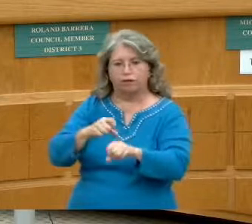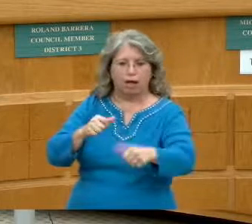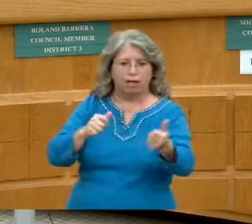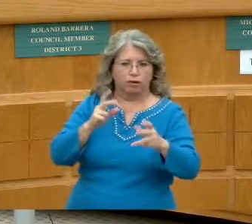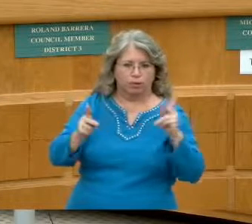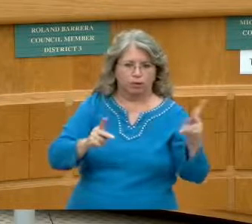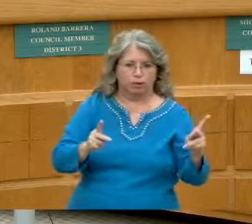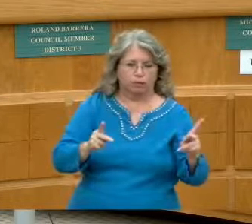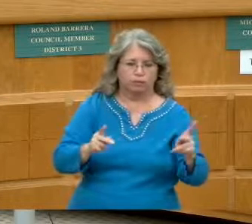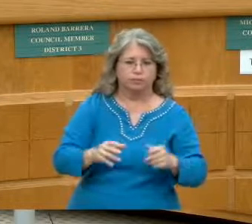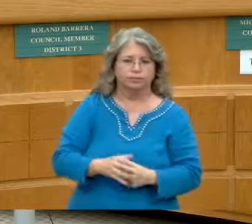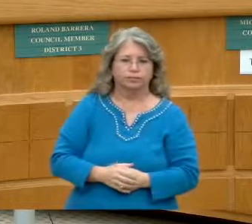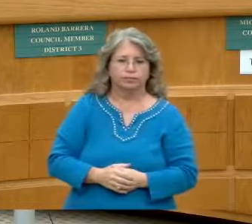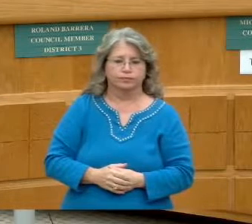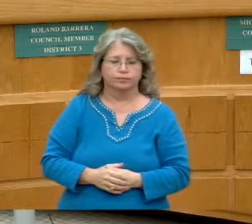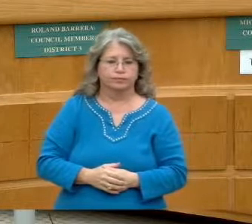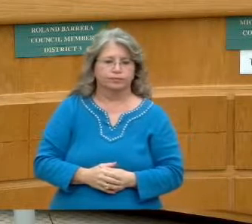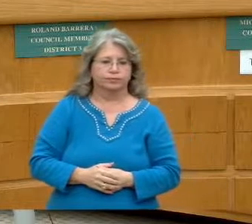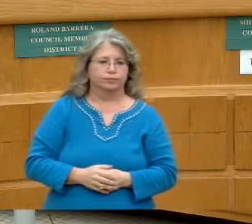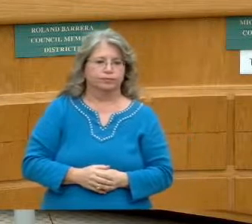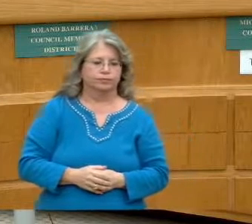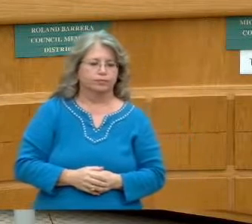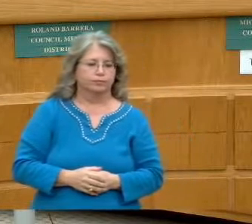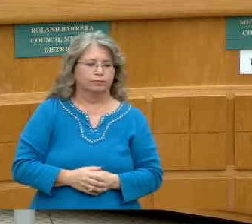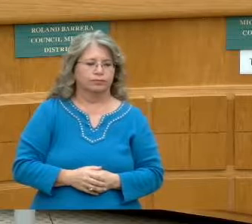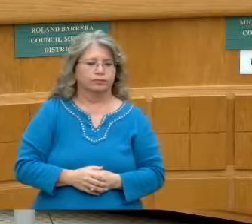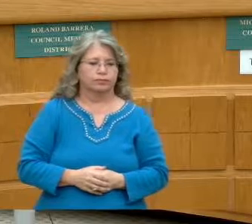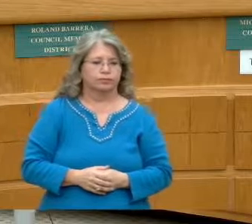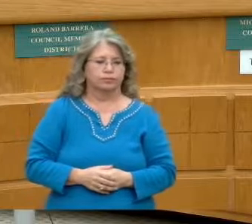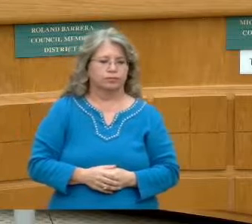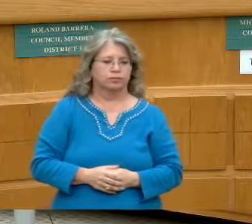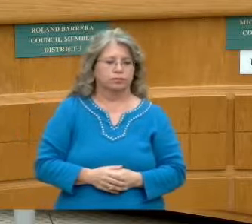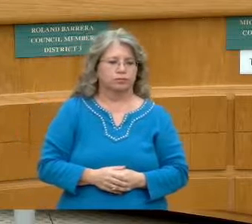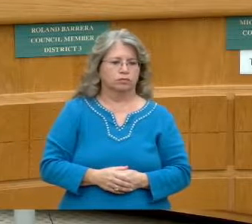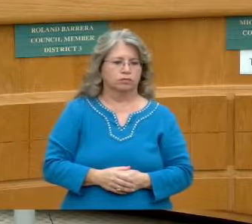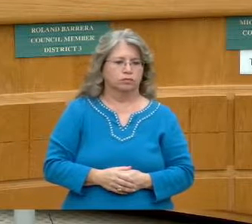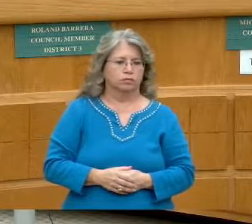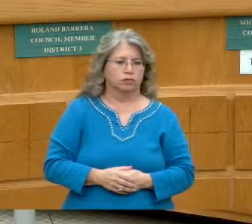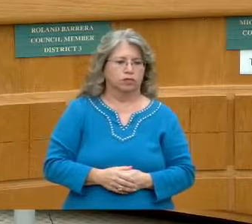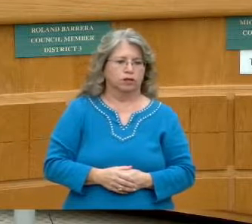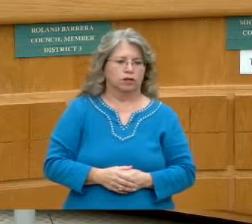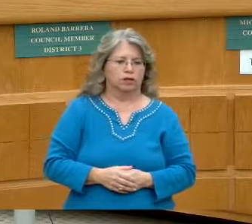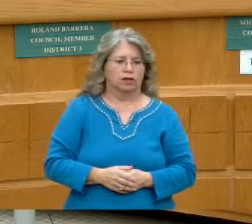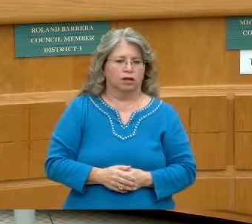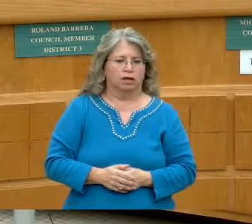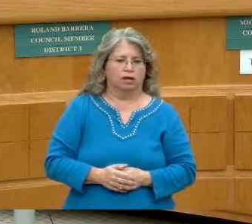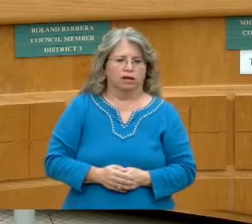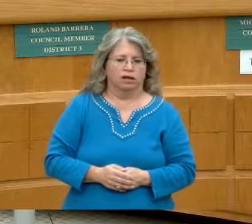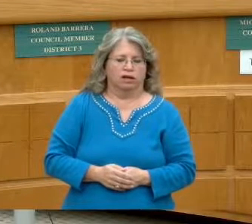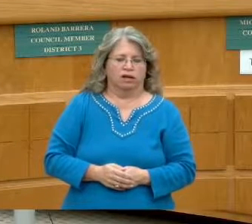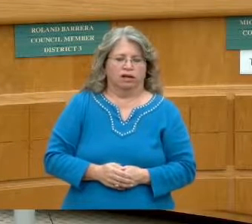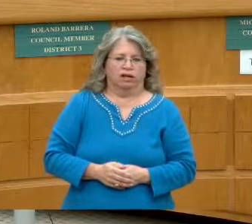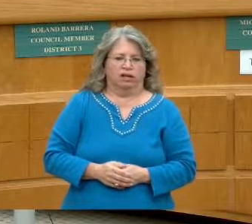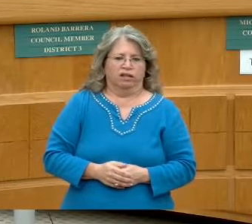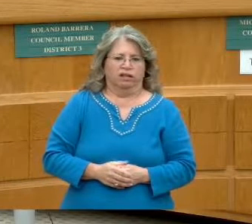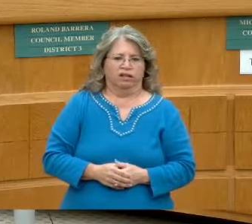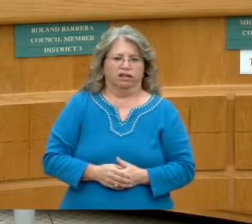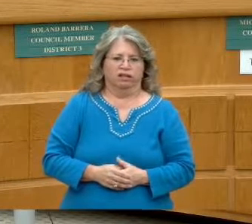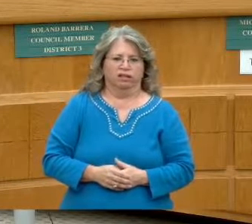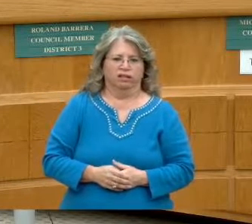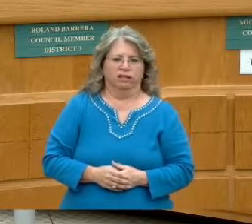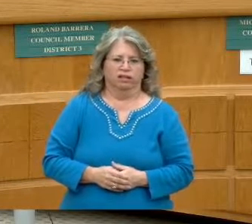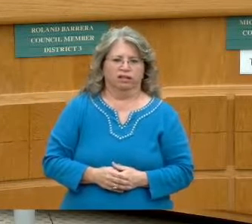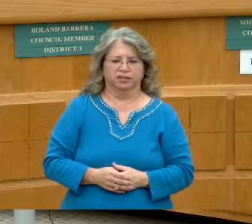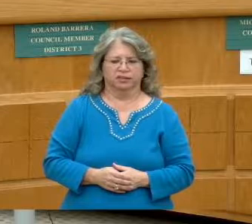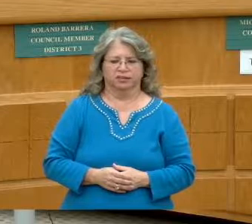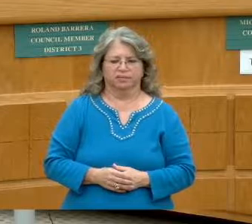cuarentena? Cuarentena es un término utilizado para mantener a alguien que puede haber estado expuesto a alguien con COVID-19 o que puede tener el